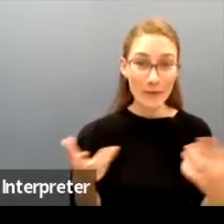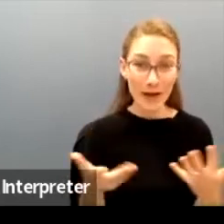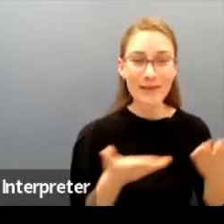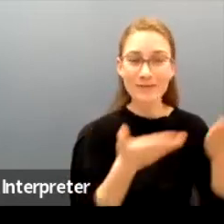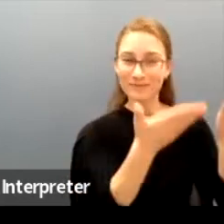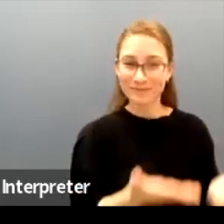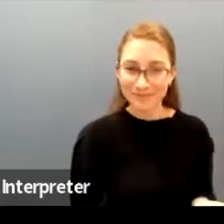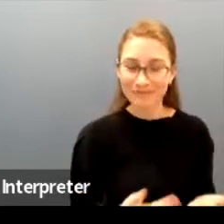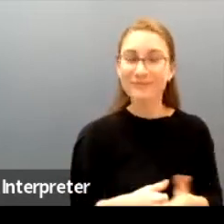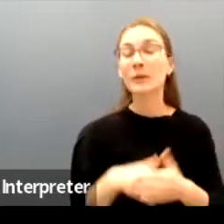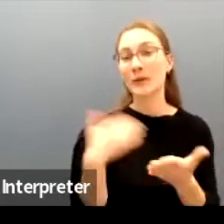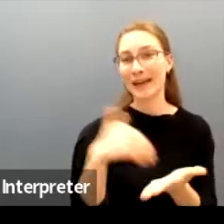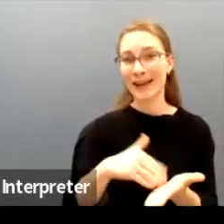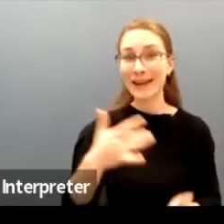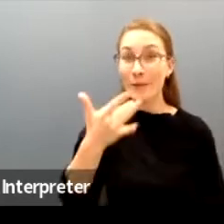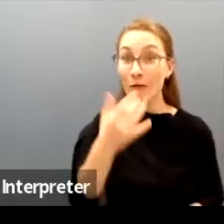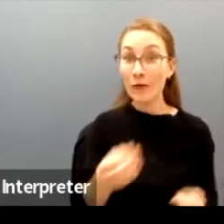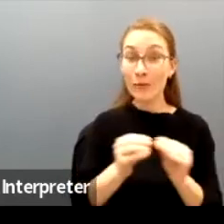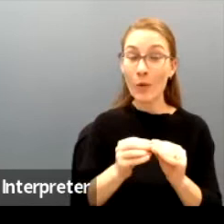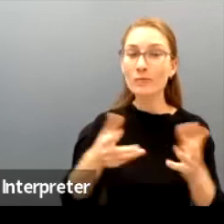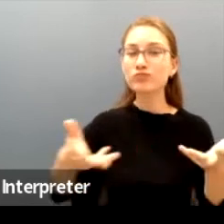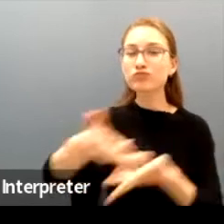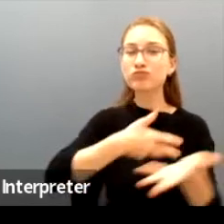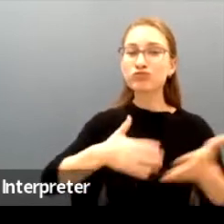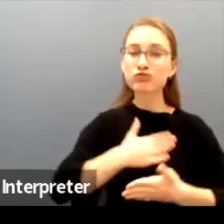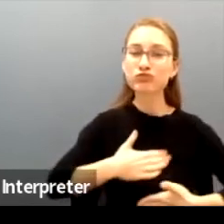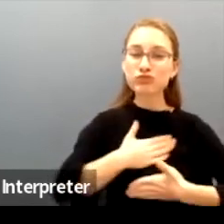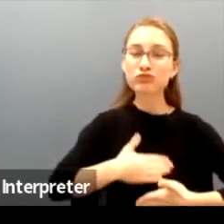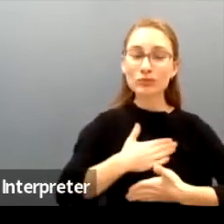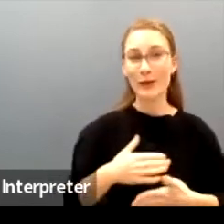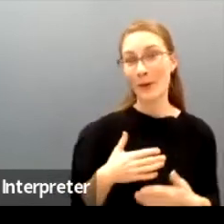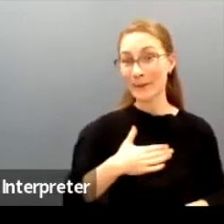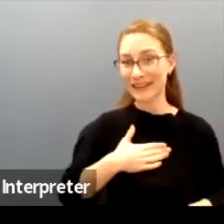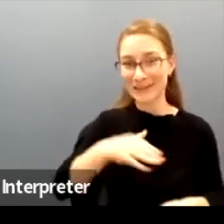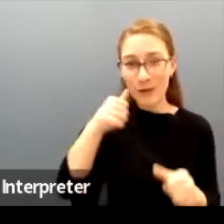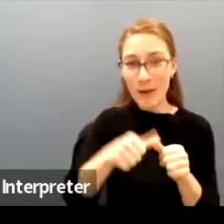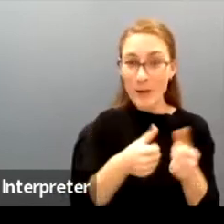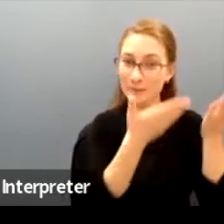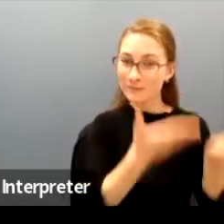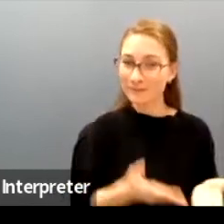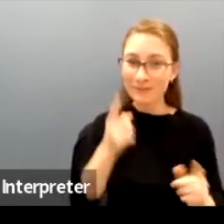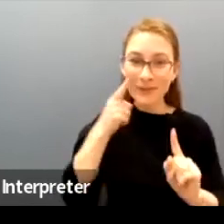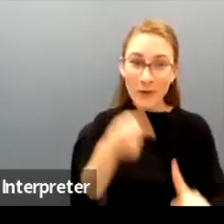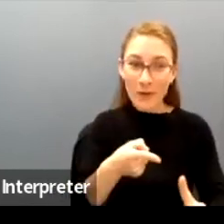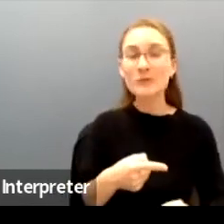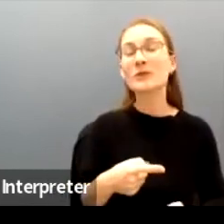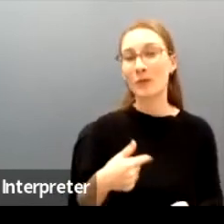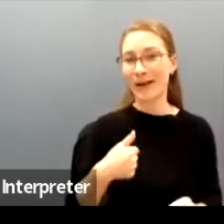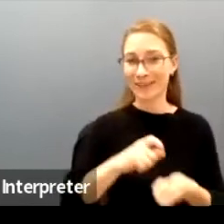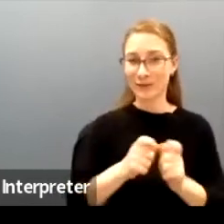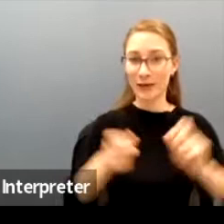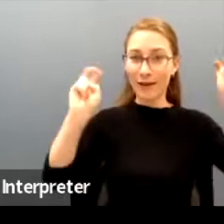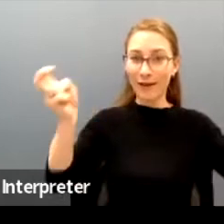as possible. So I want you to remember some of these goals. So I try to title it as Goals Just Want to Have Fun,